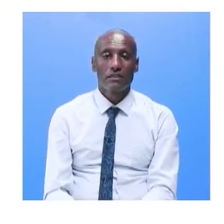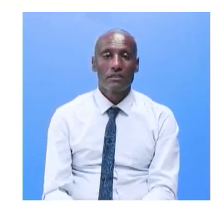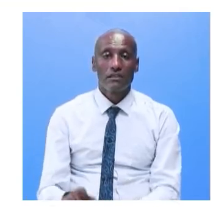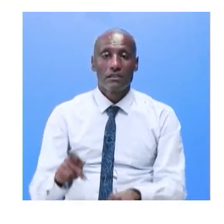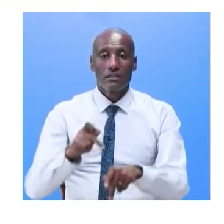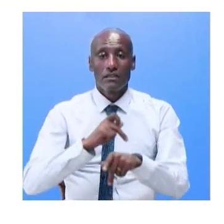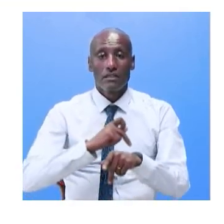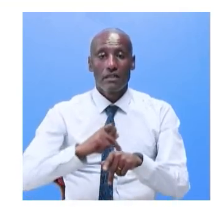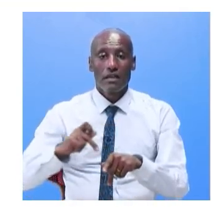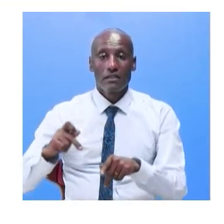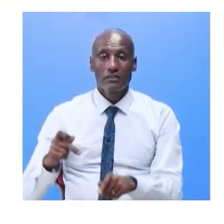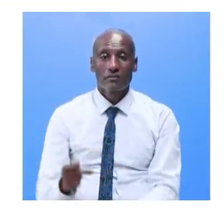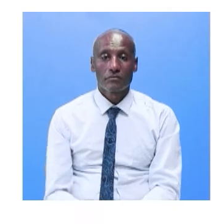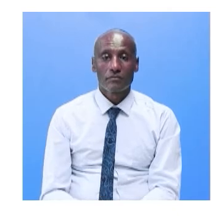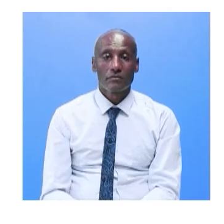ground.